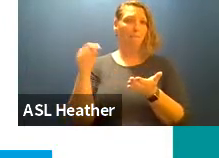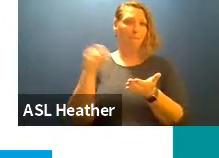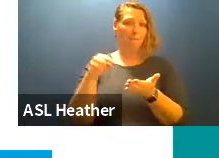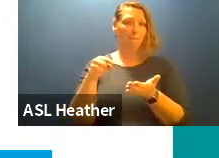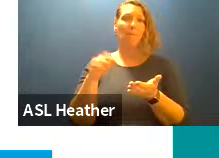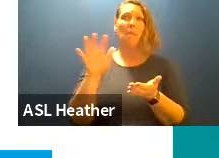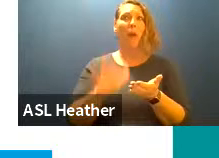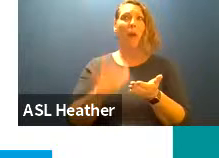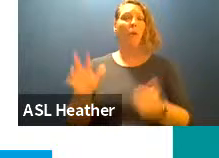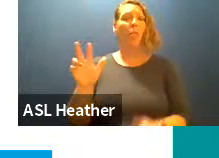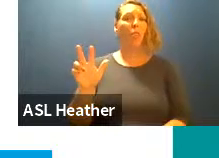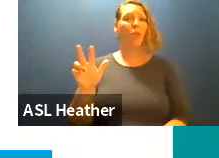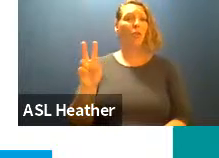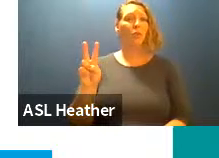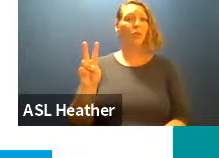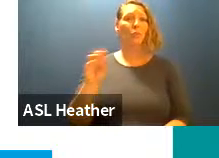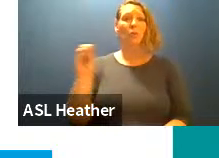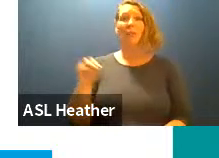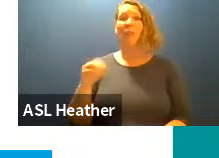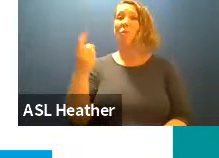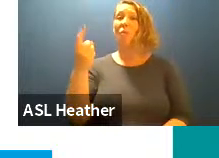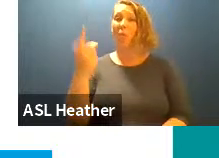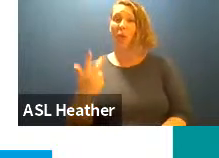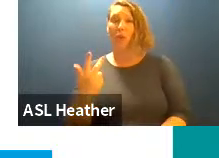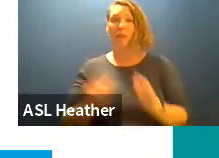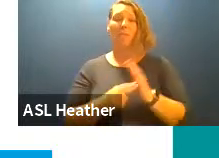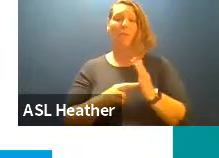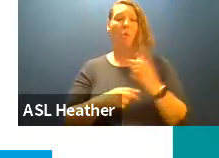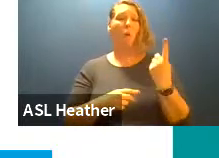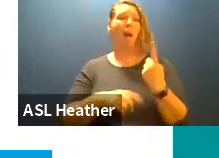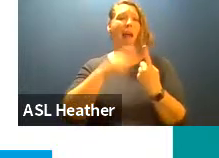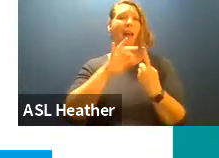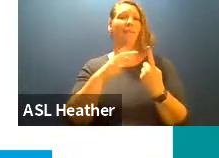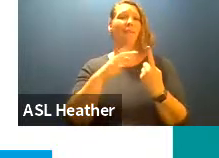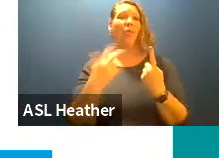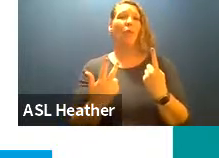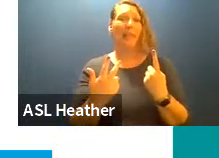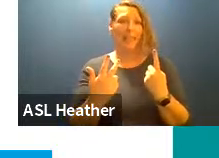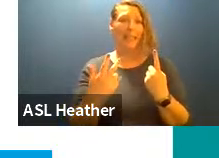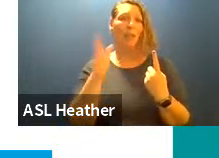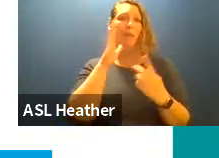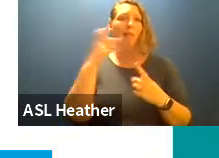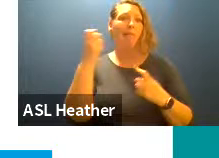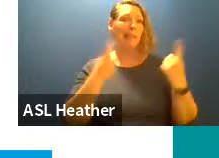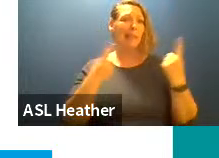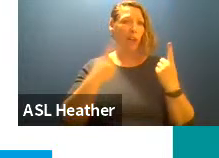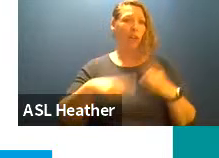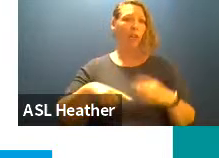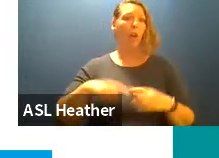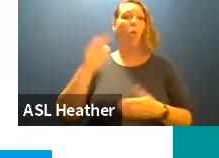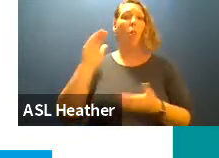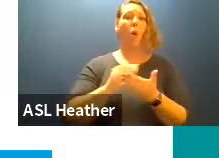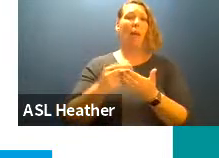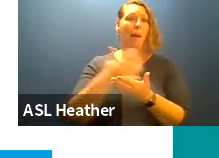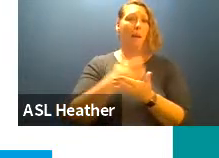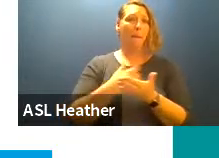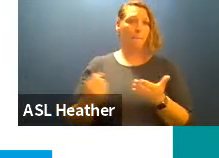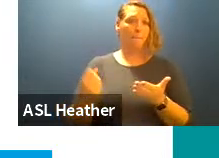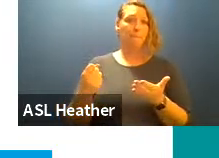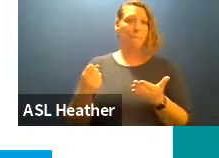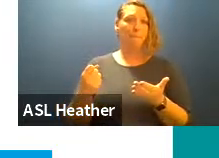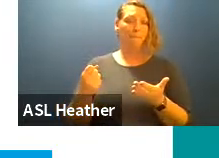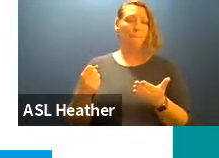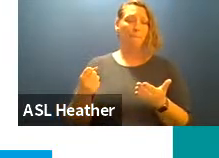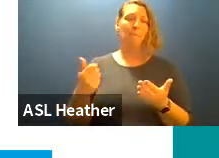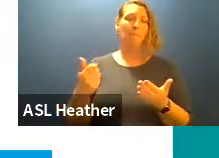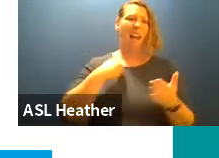about 32% or a third, 1 out of every 3 households in the program area would be considered low income. I've got the